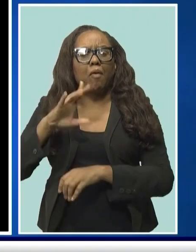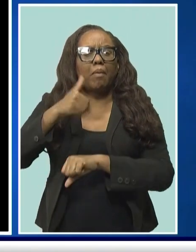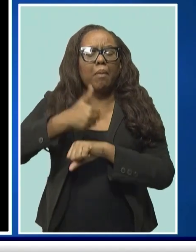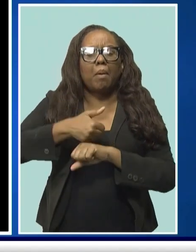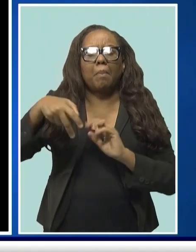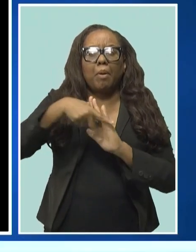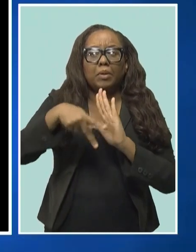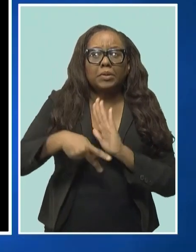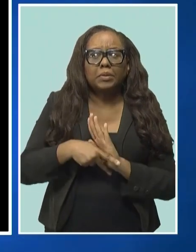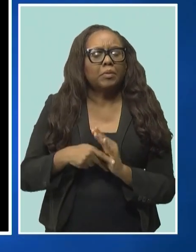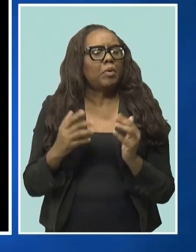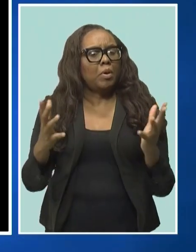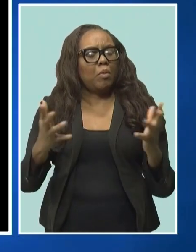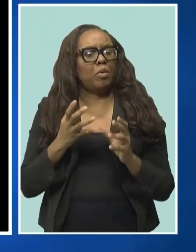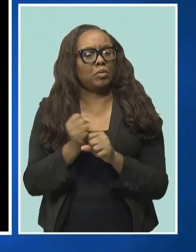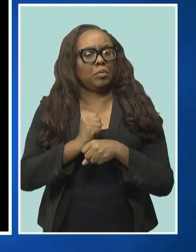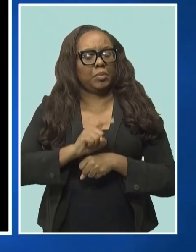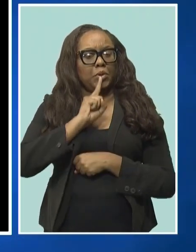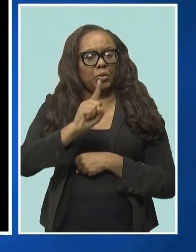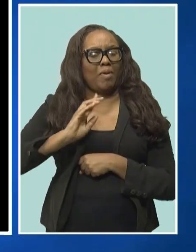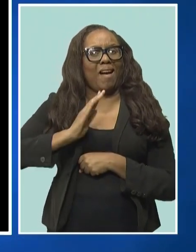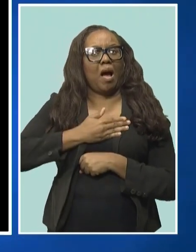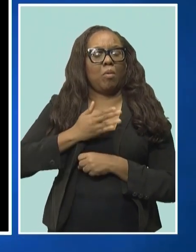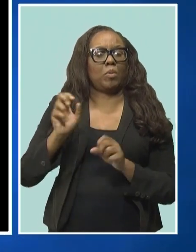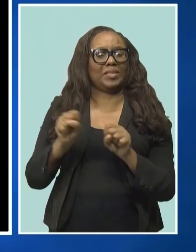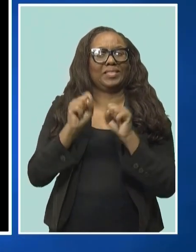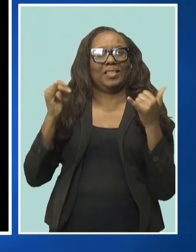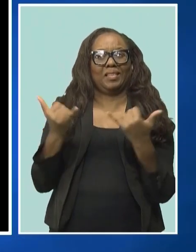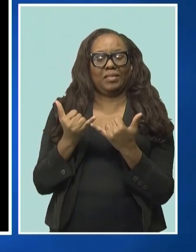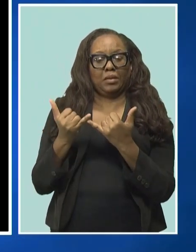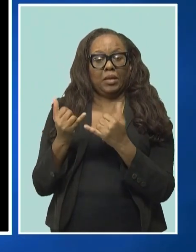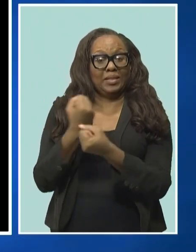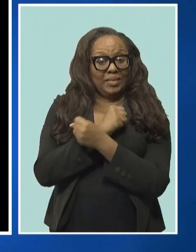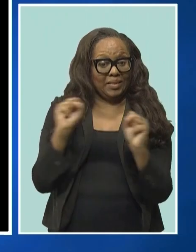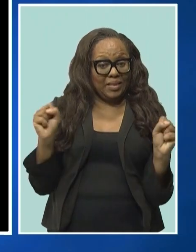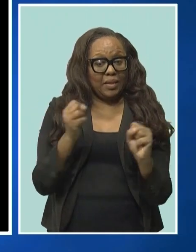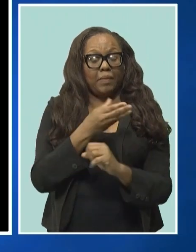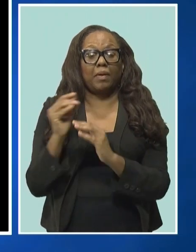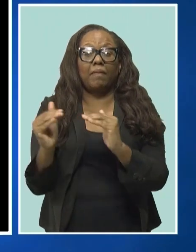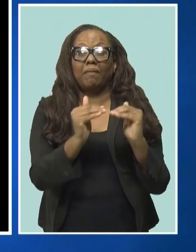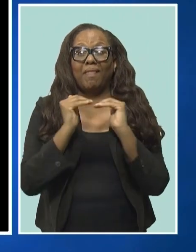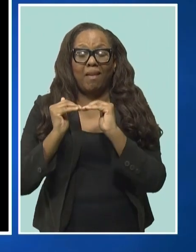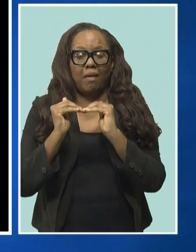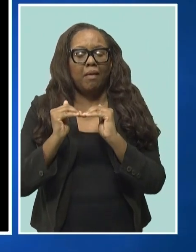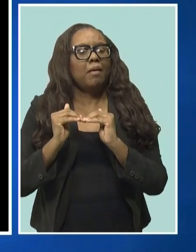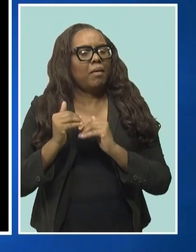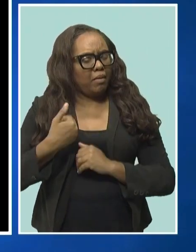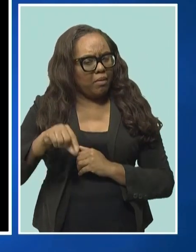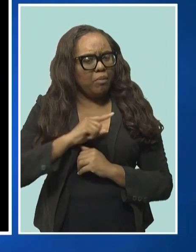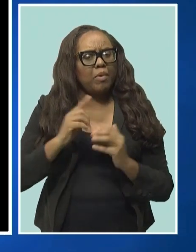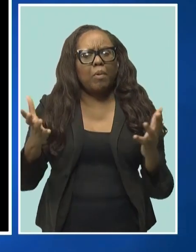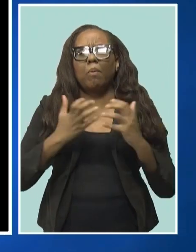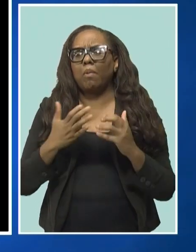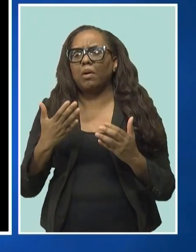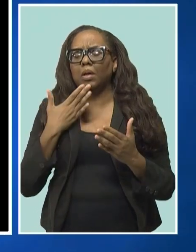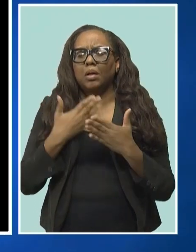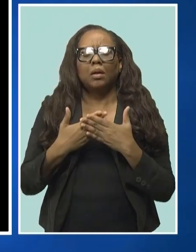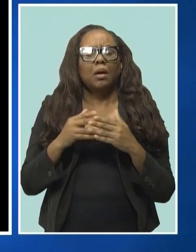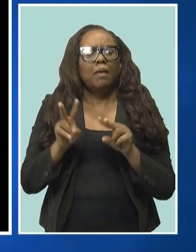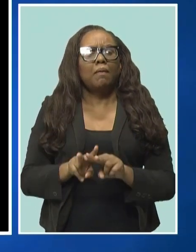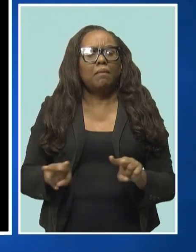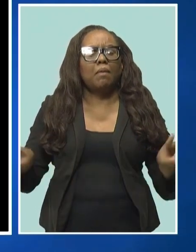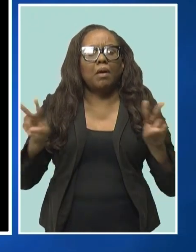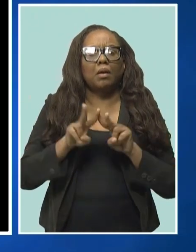society that is safe and fair, thereby reaffirming our commitment to the values of equity, respect